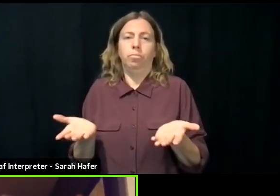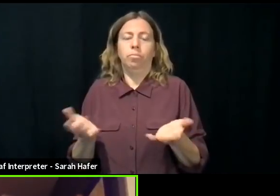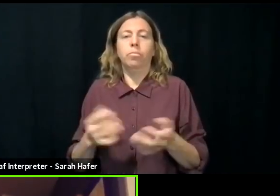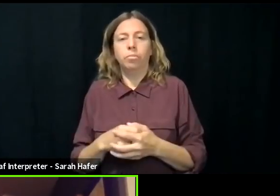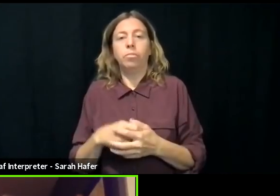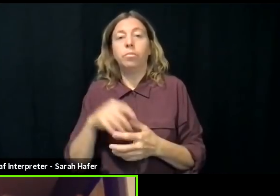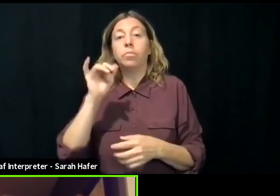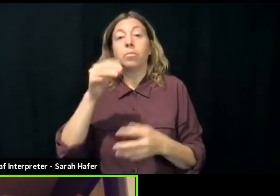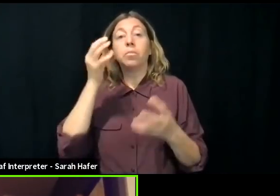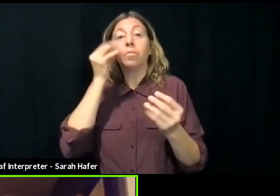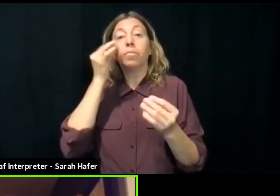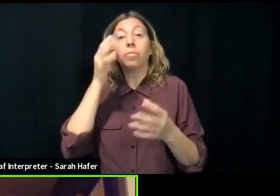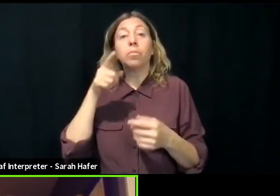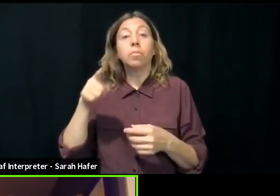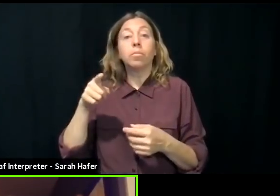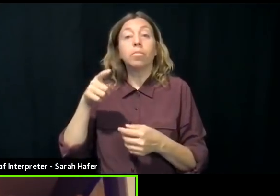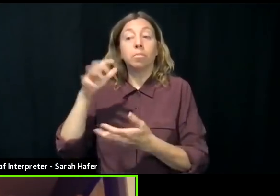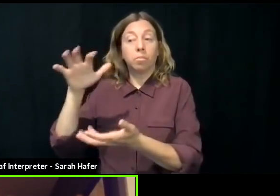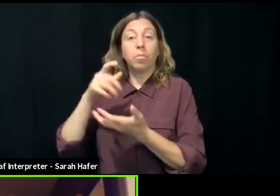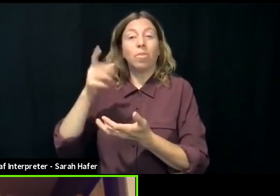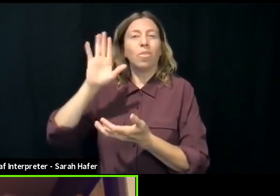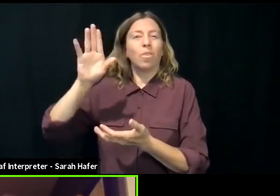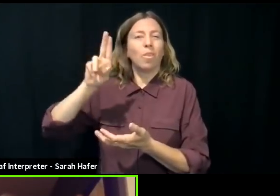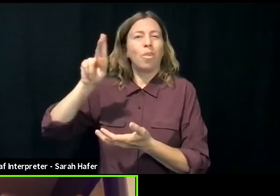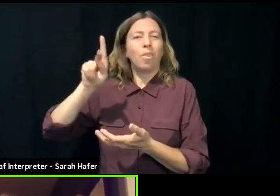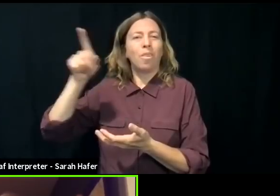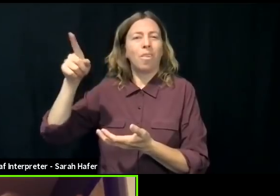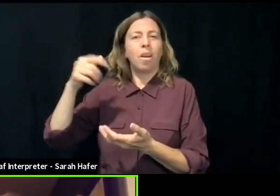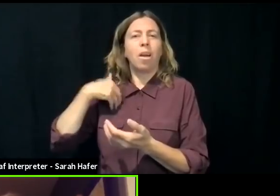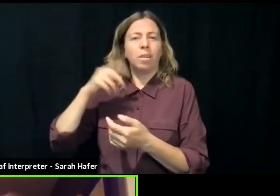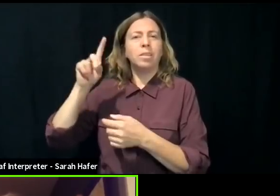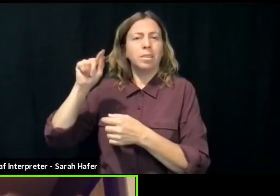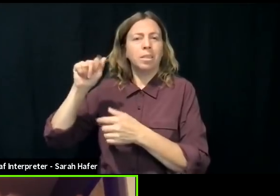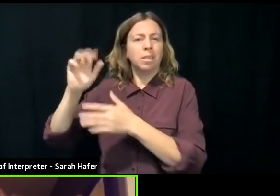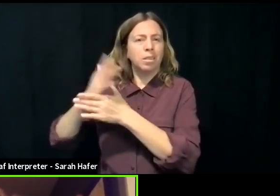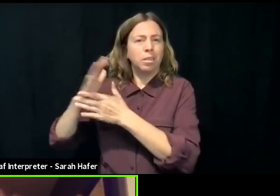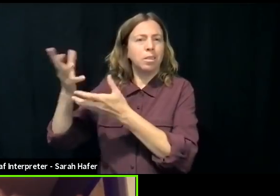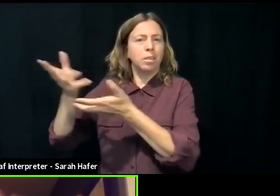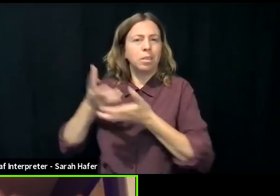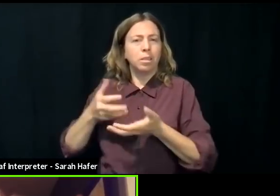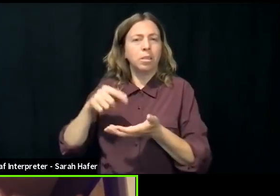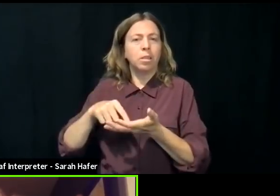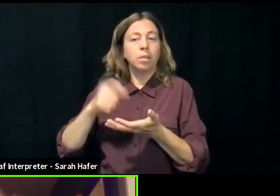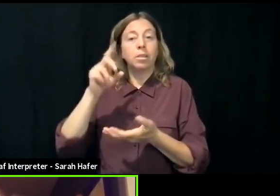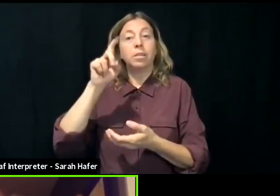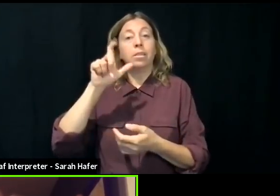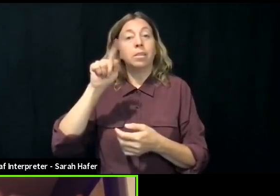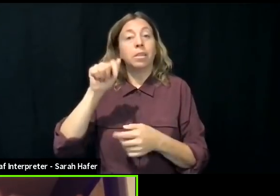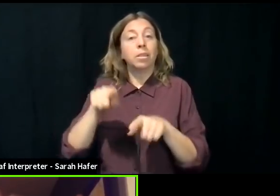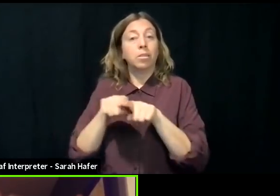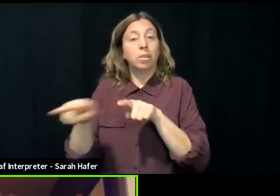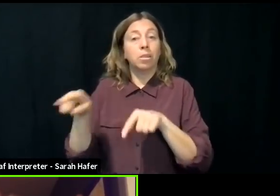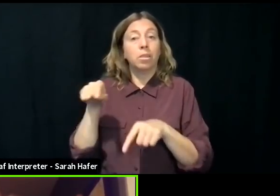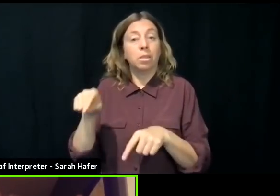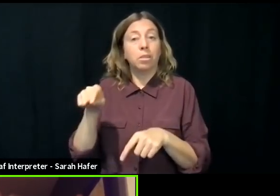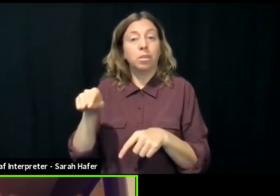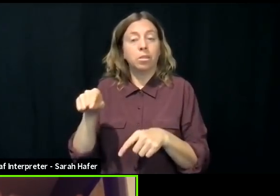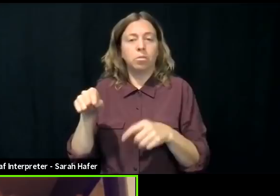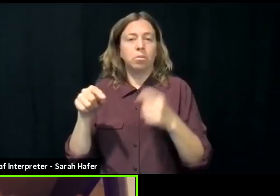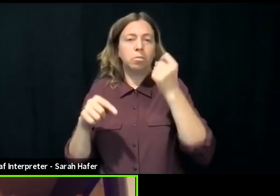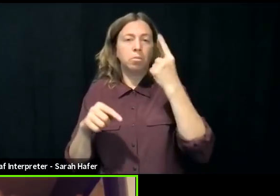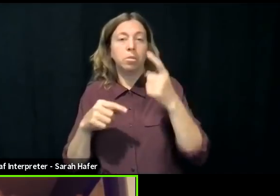data is that after a single dose of Pfizer, there's a fairly significant reduction in vaccine